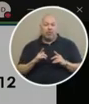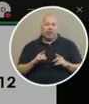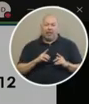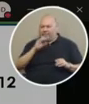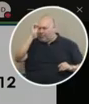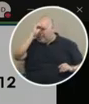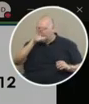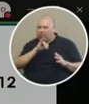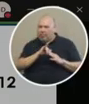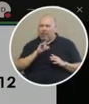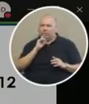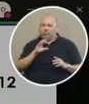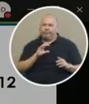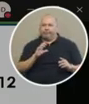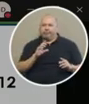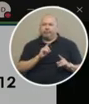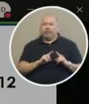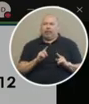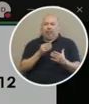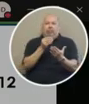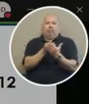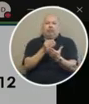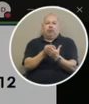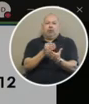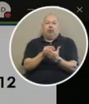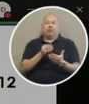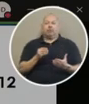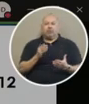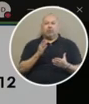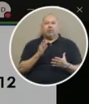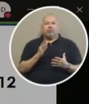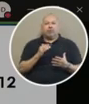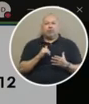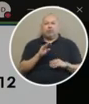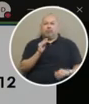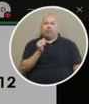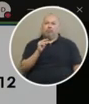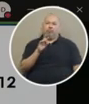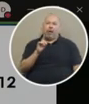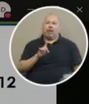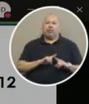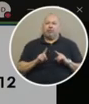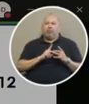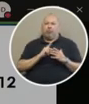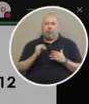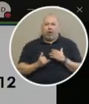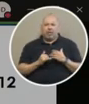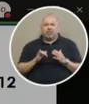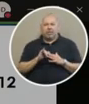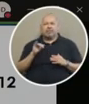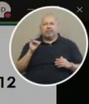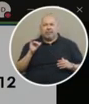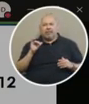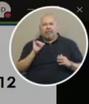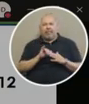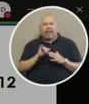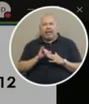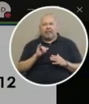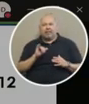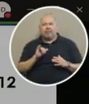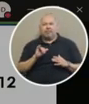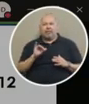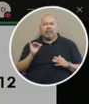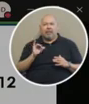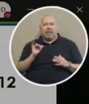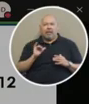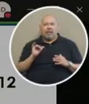of opinions on that. The dollars are already, in some cases, the bonds for different projects, whether they be street projects, whether they be quality